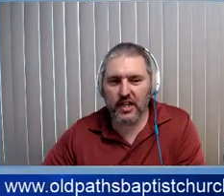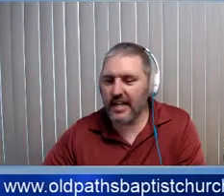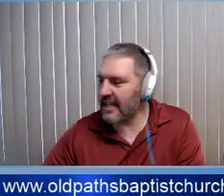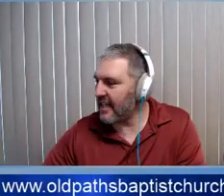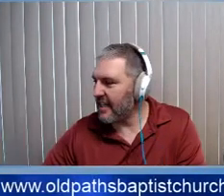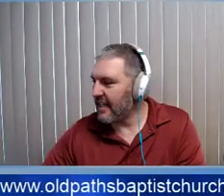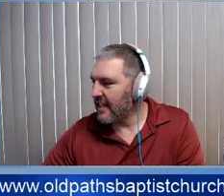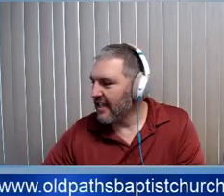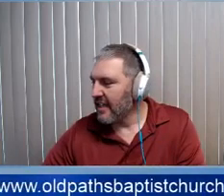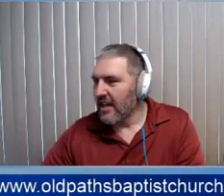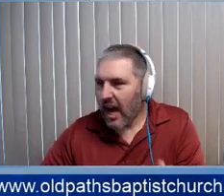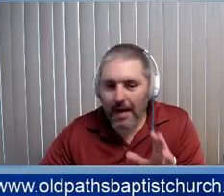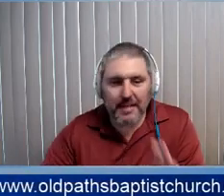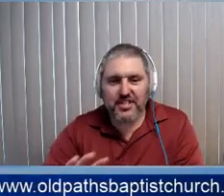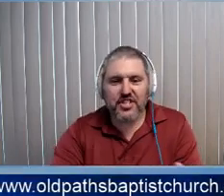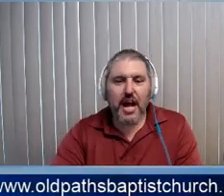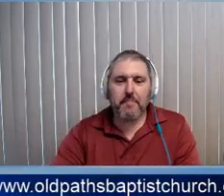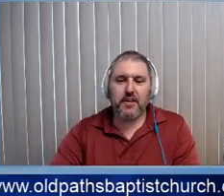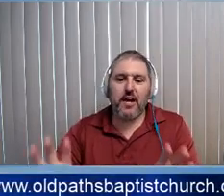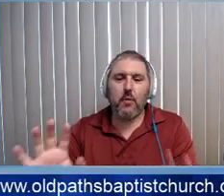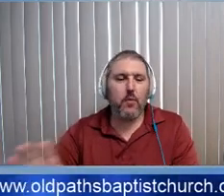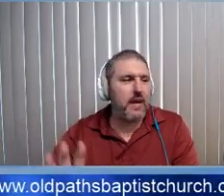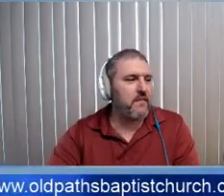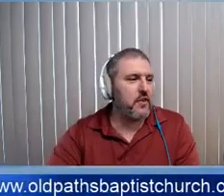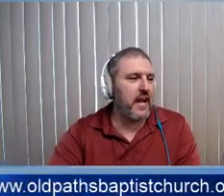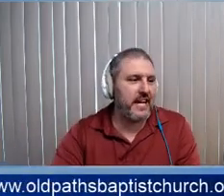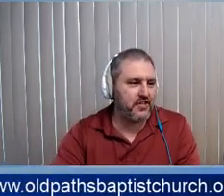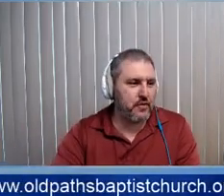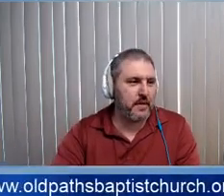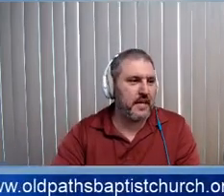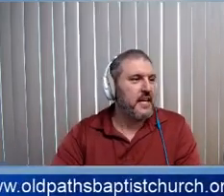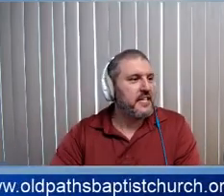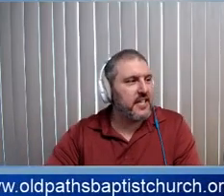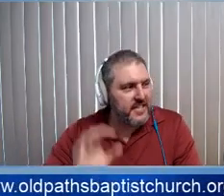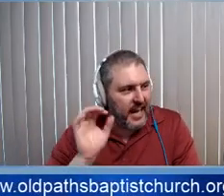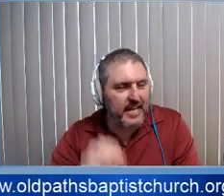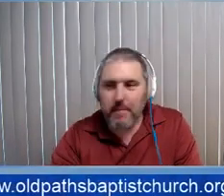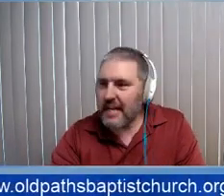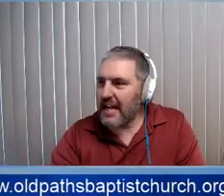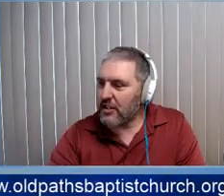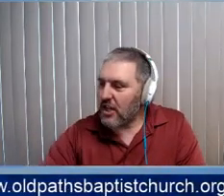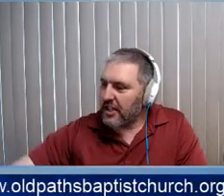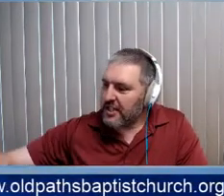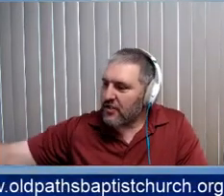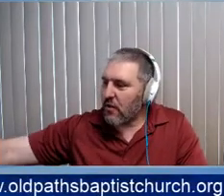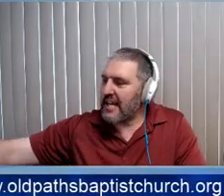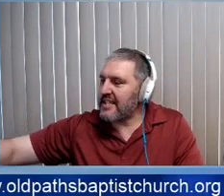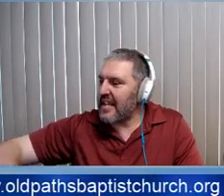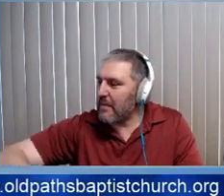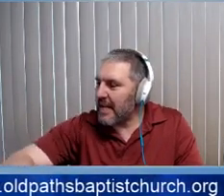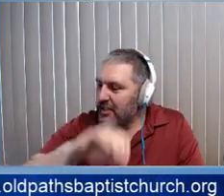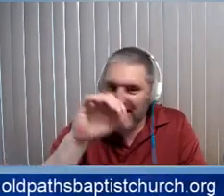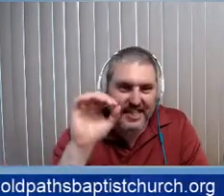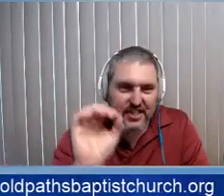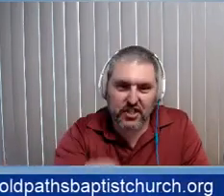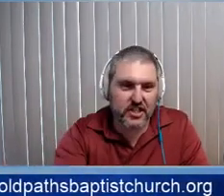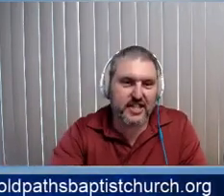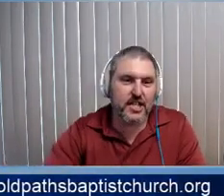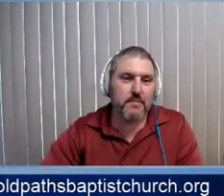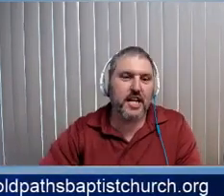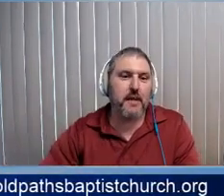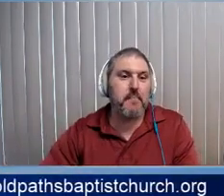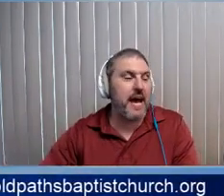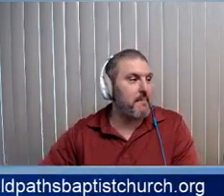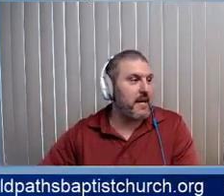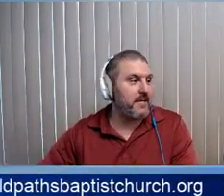it look like it? I'm going to stop here and I want to wait for you to answer me. Does anybody else on this thread, does anybody else think this looks